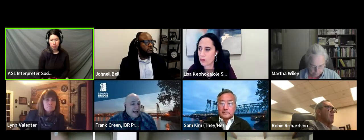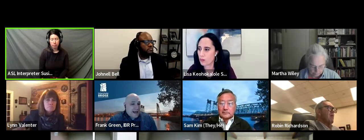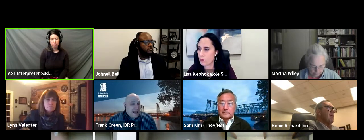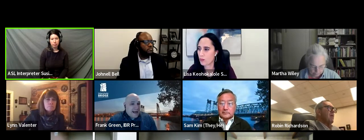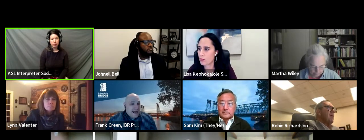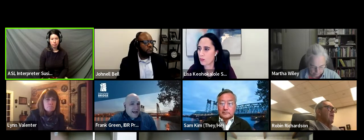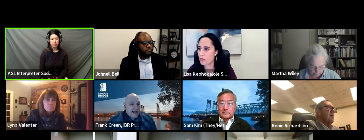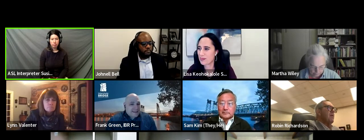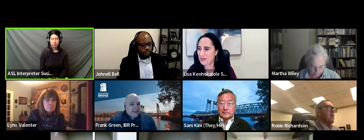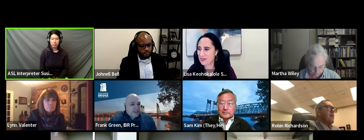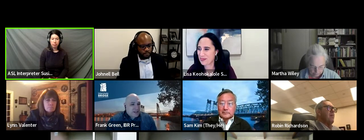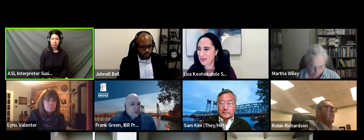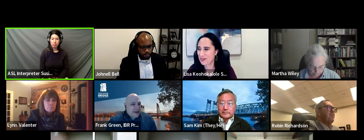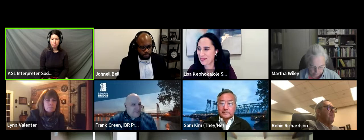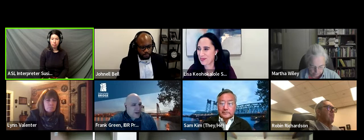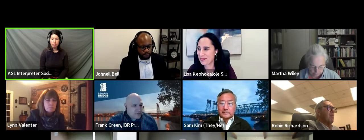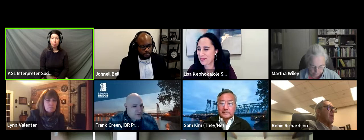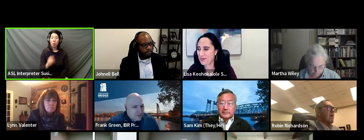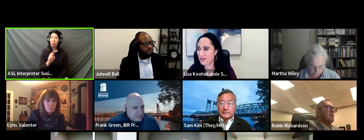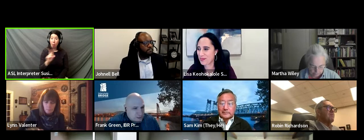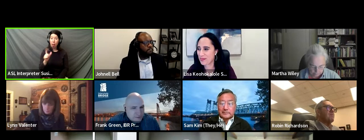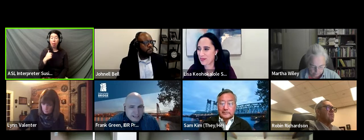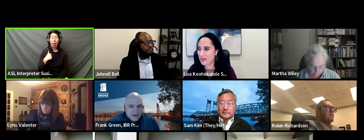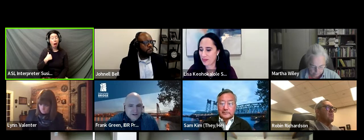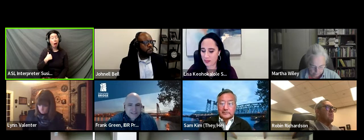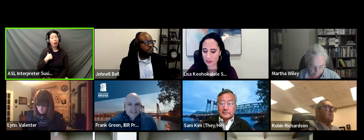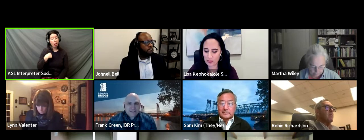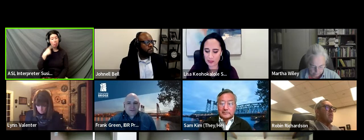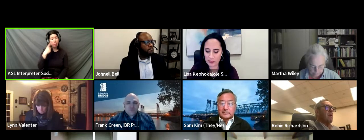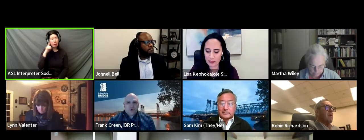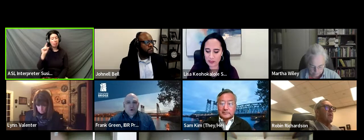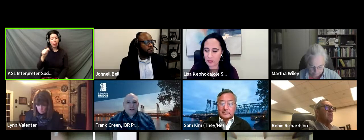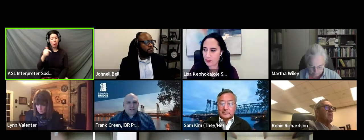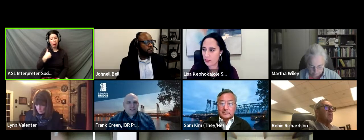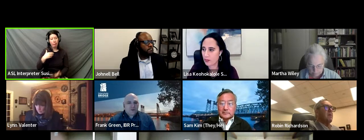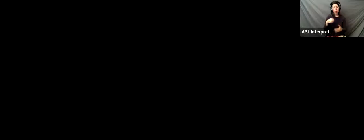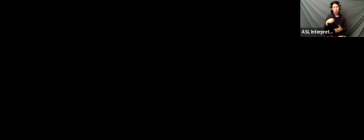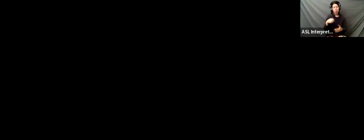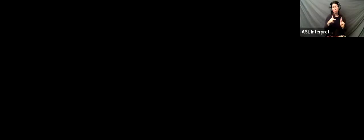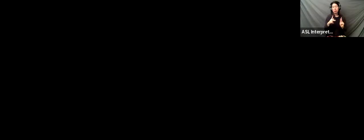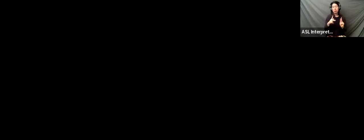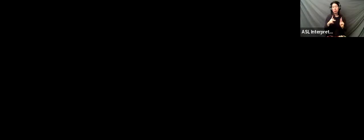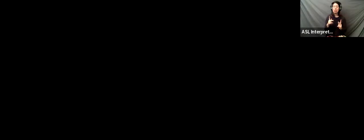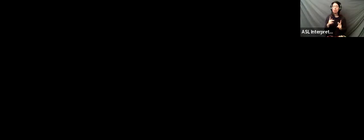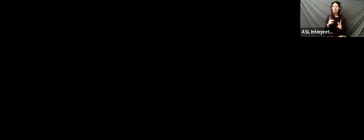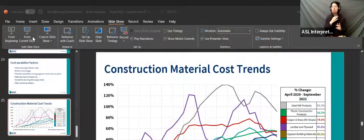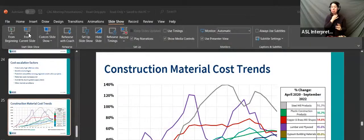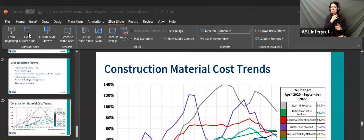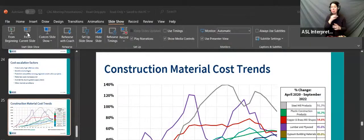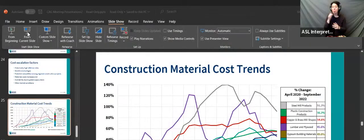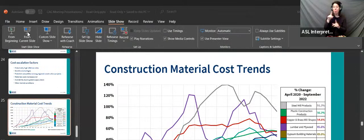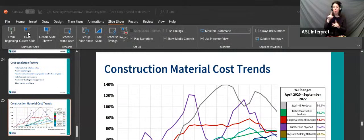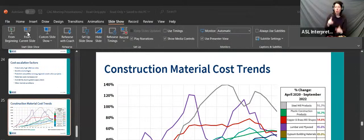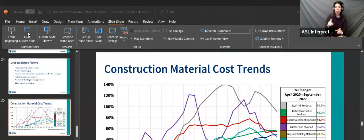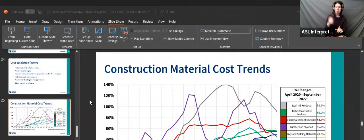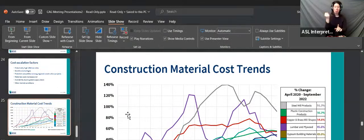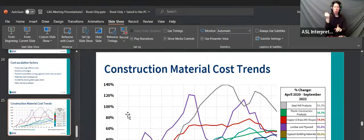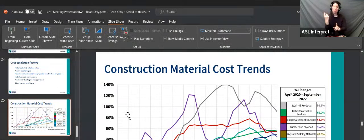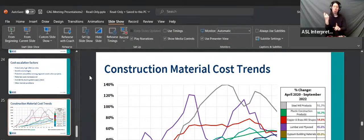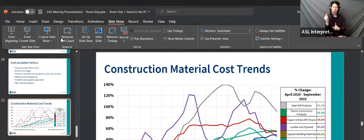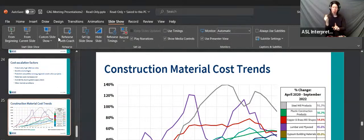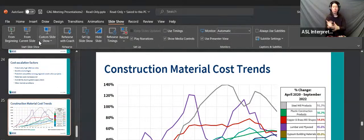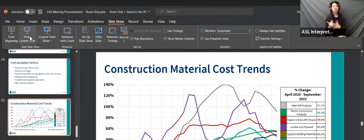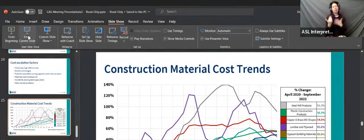Well, I think, we'll have an opportunity a little bit later to see if there's more questions, but I do think it would be good to move forward.